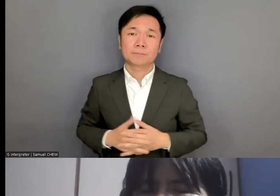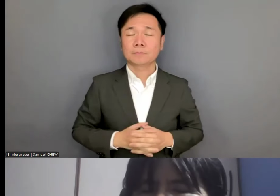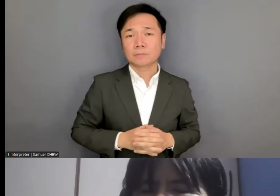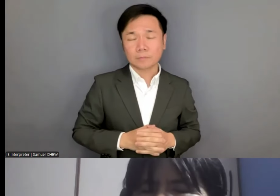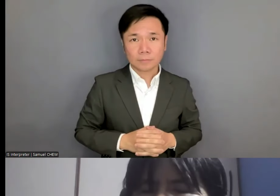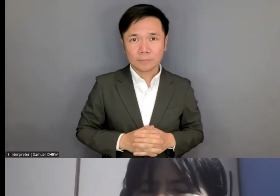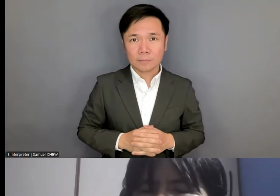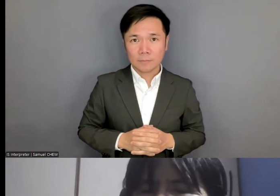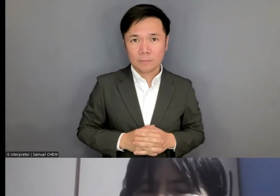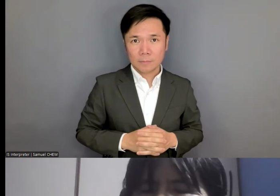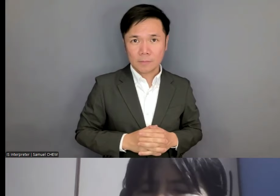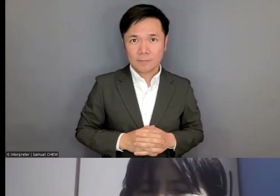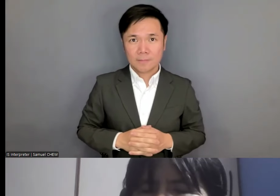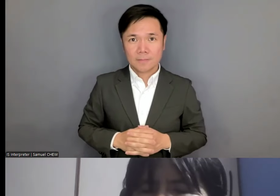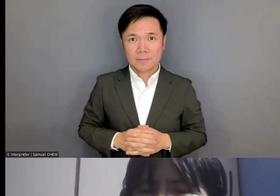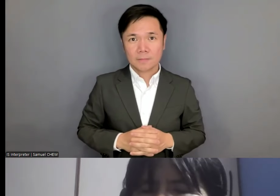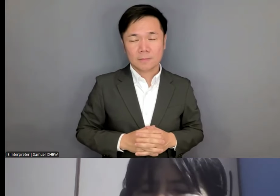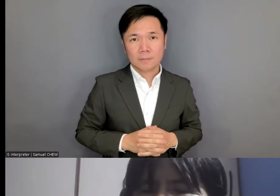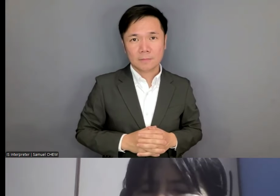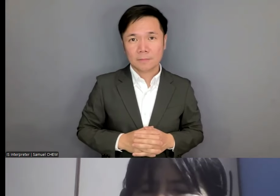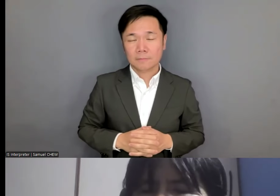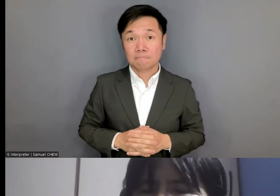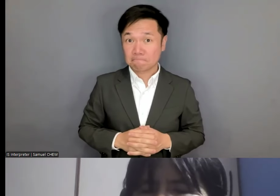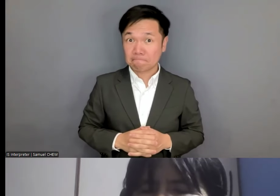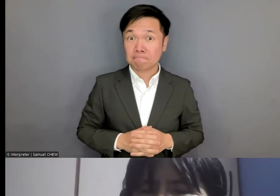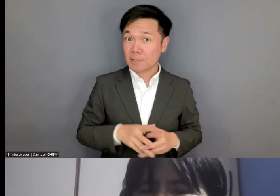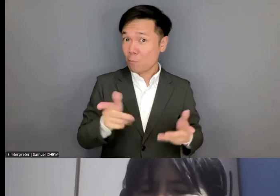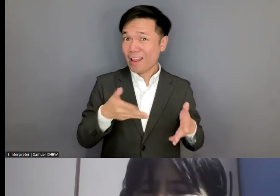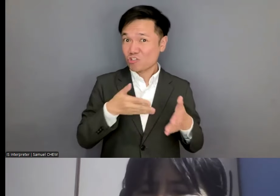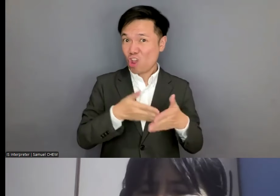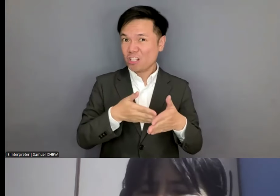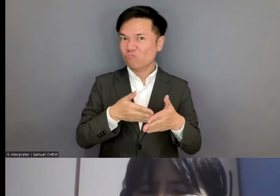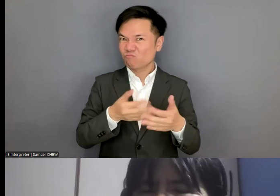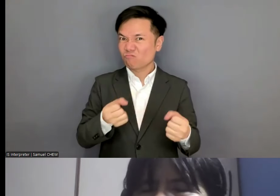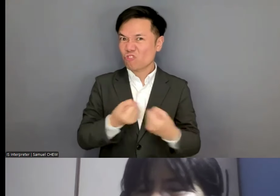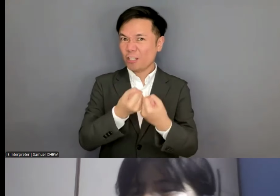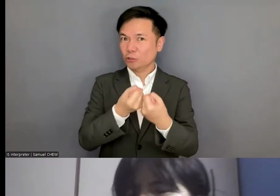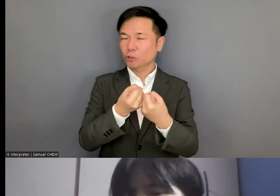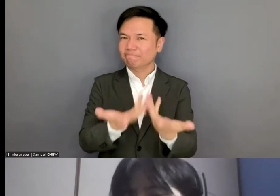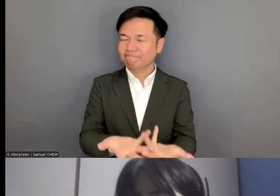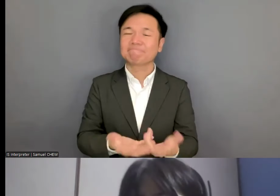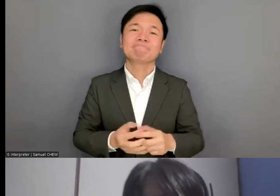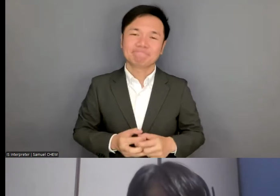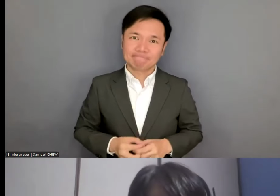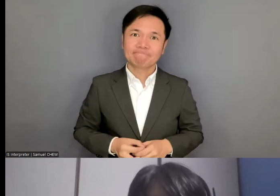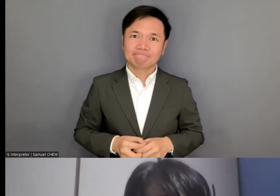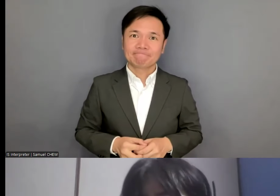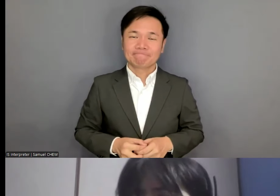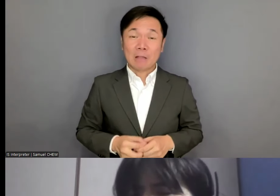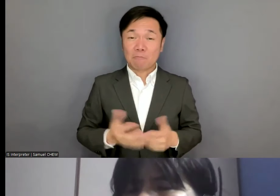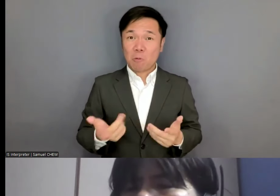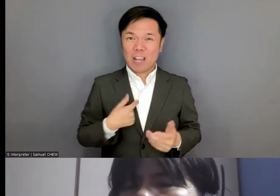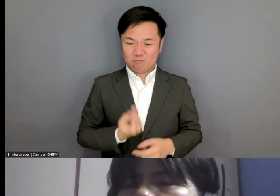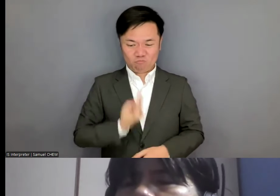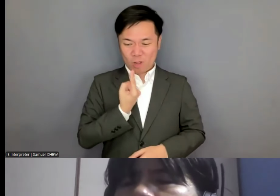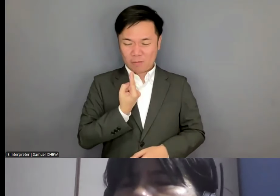So I think that this is one of the biggest challenges to to have a teamwork